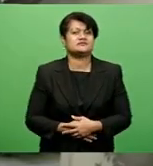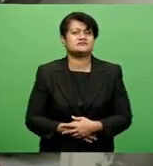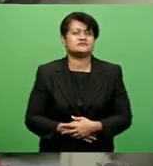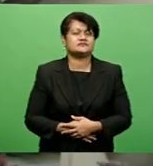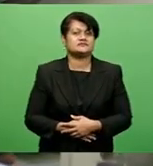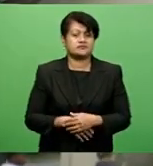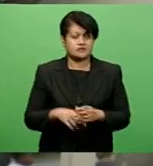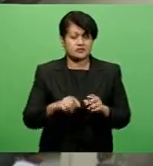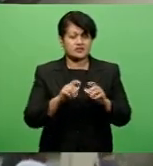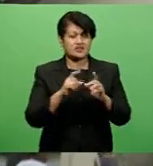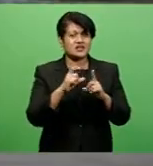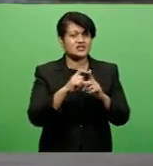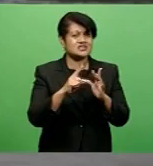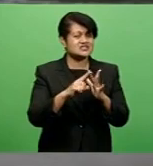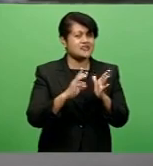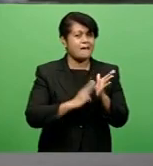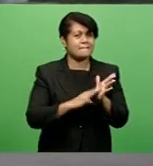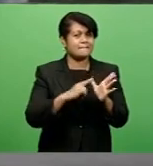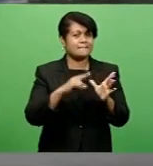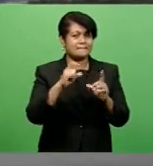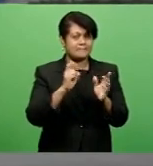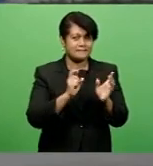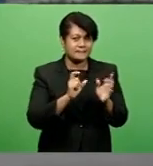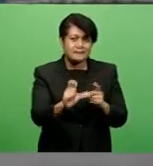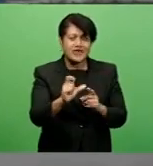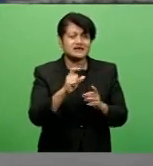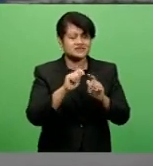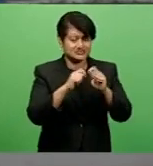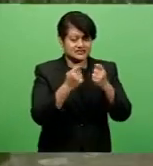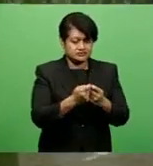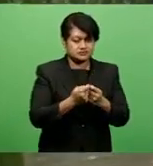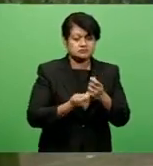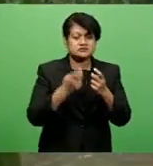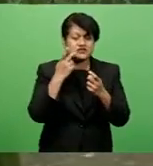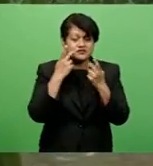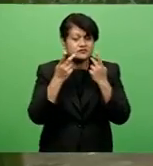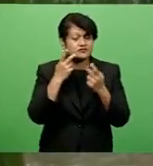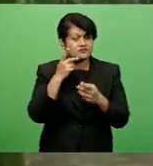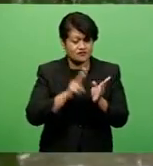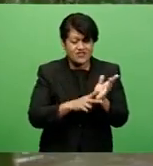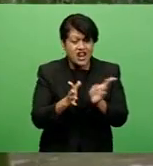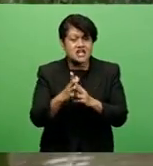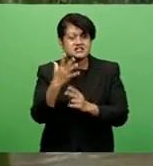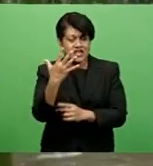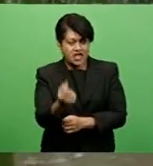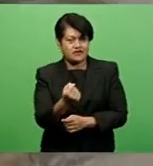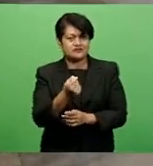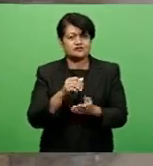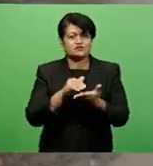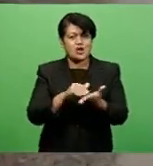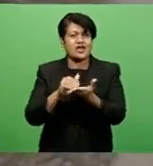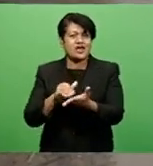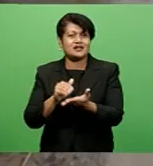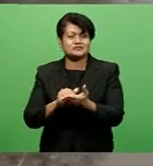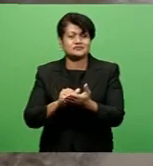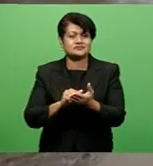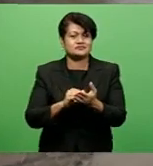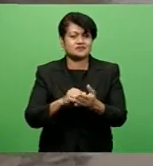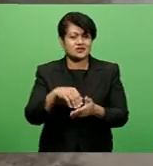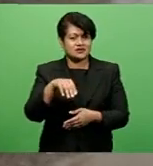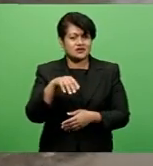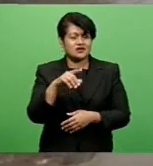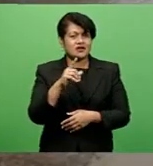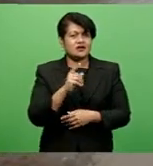DISMEC teams were also present in the village, assisting families move safely before nightfall. The Turangni Koro says